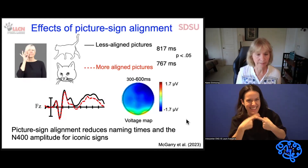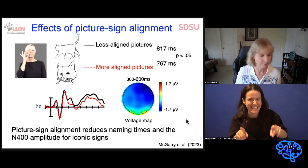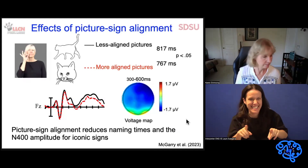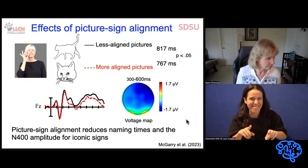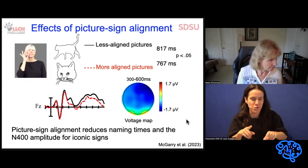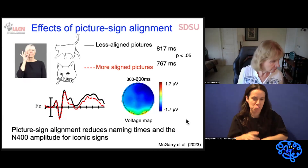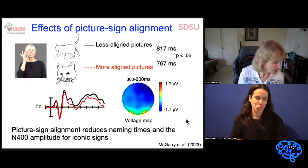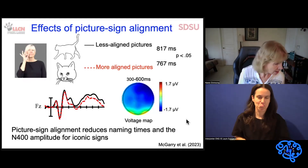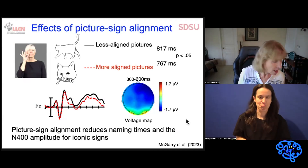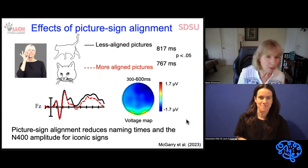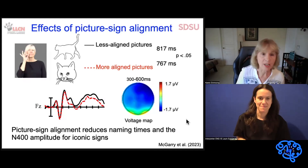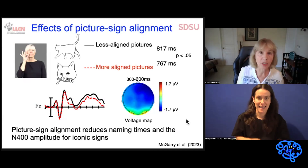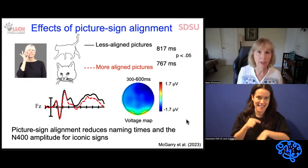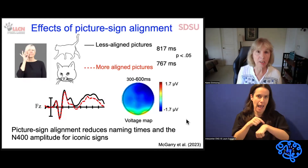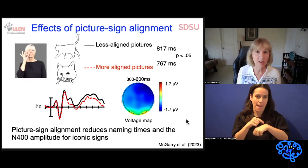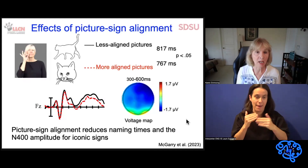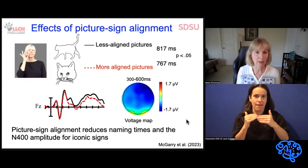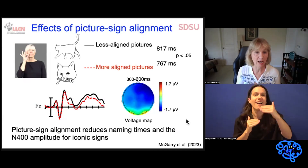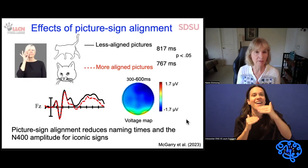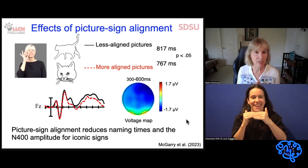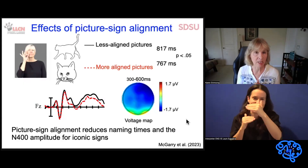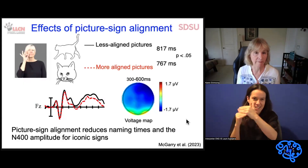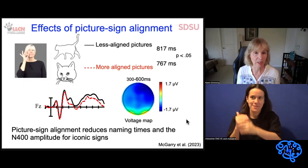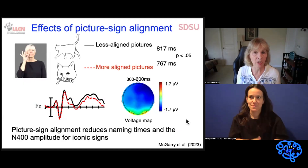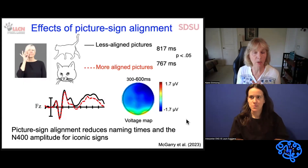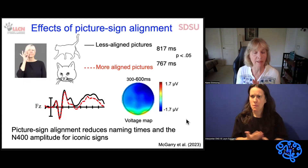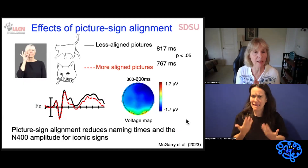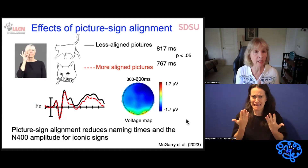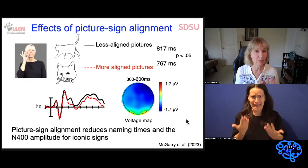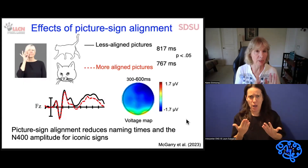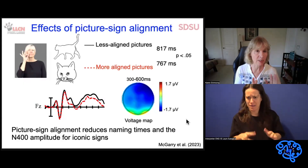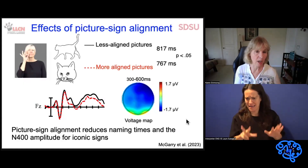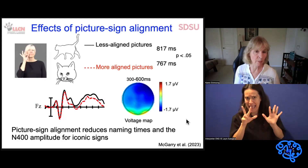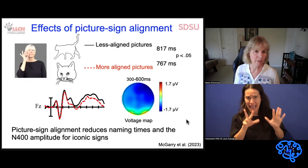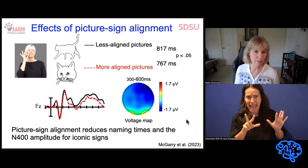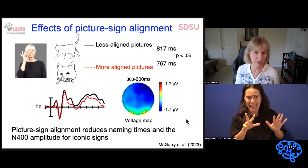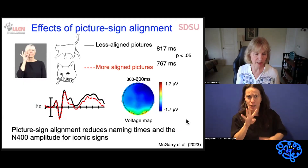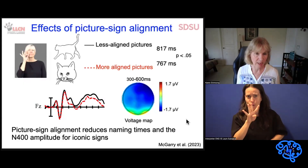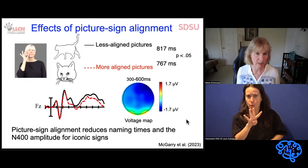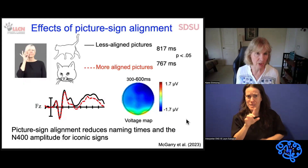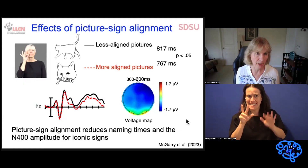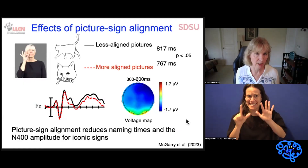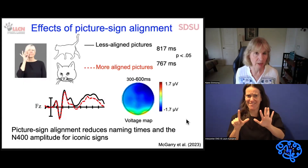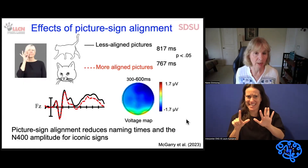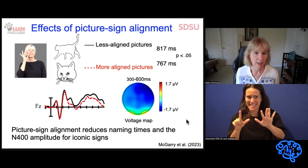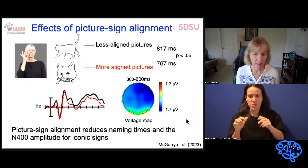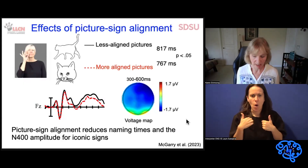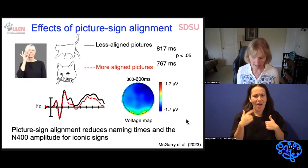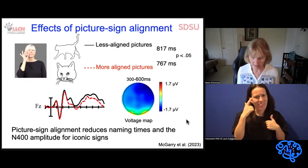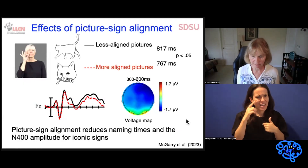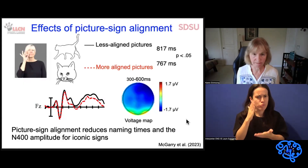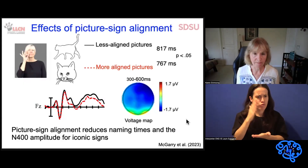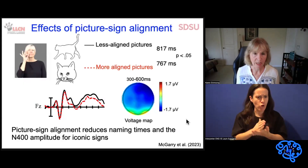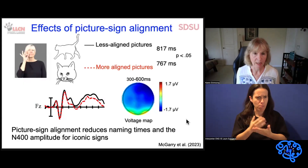facilitation. Okay, so it is now 8:47, so I think I'm going to stop with production.